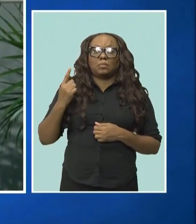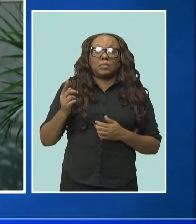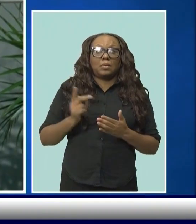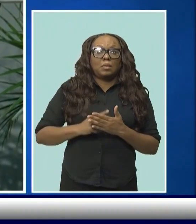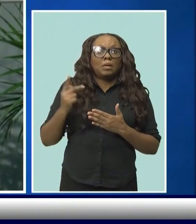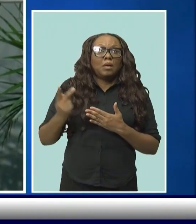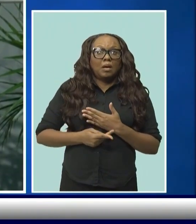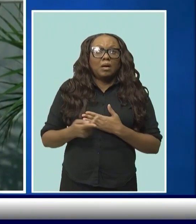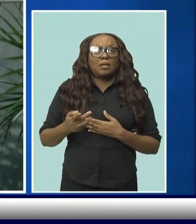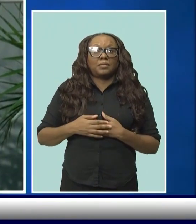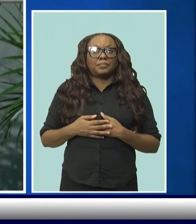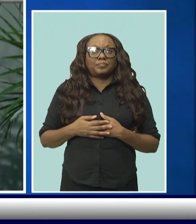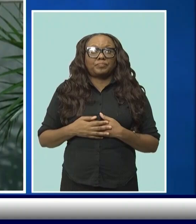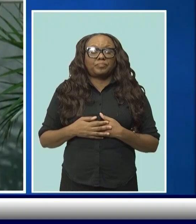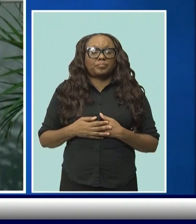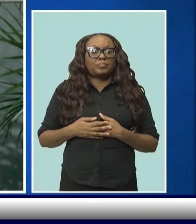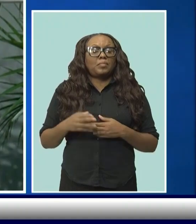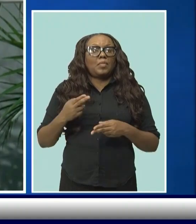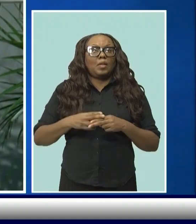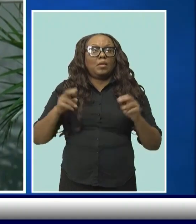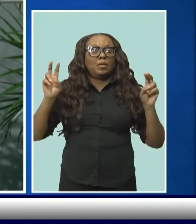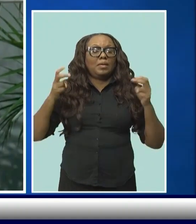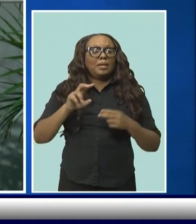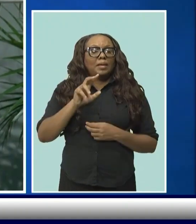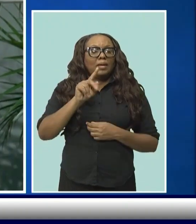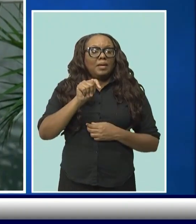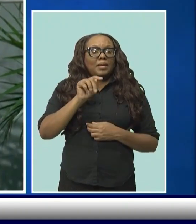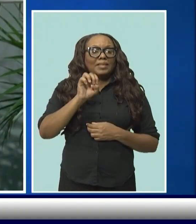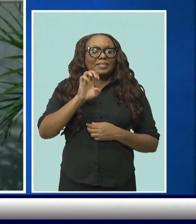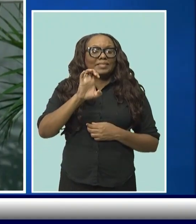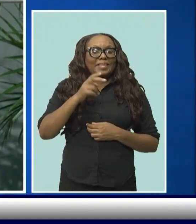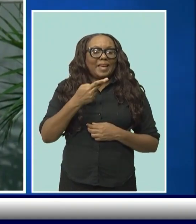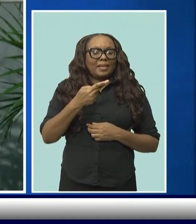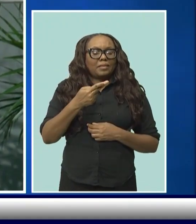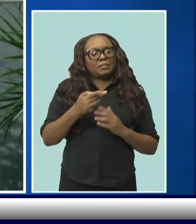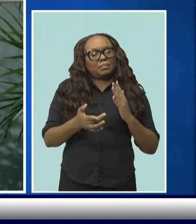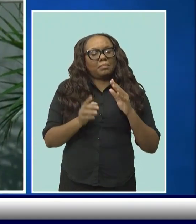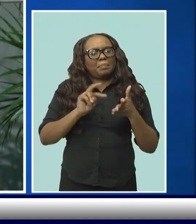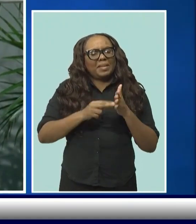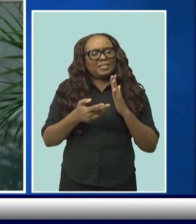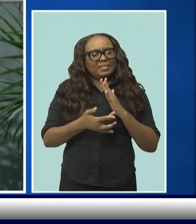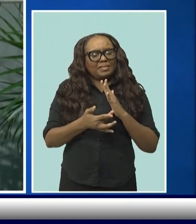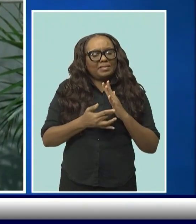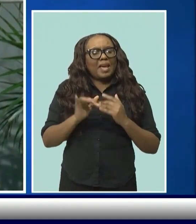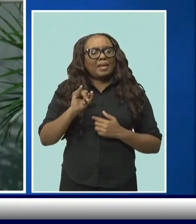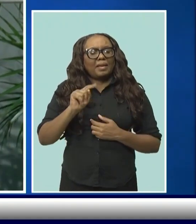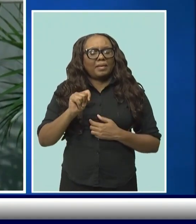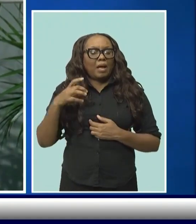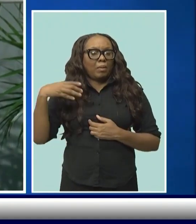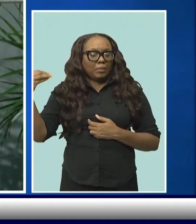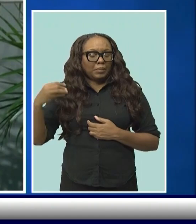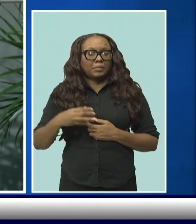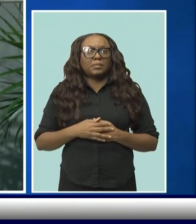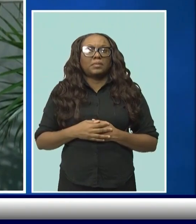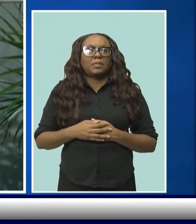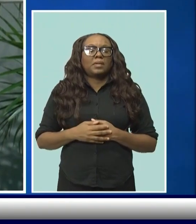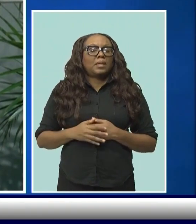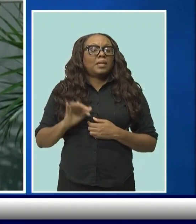Out, T-E-C-H, Tech It Out. And they were talking about the whole solar